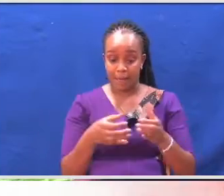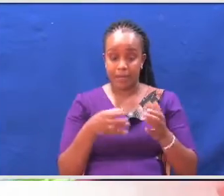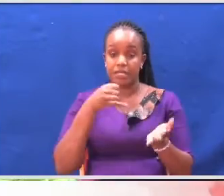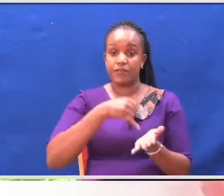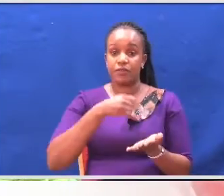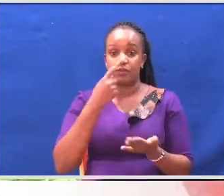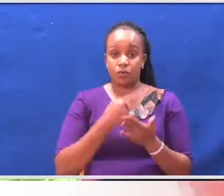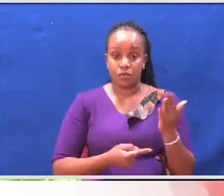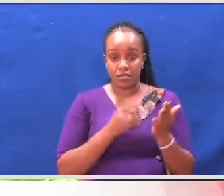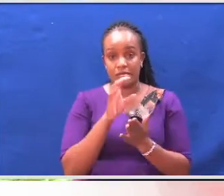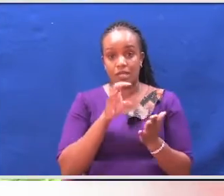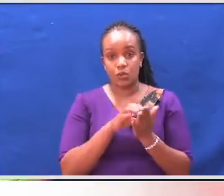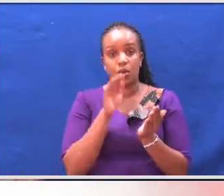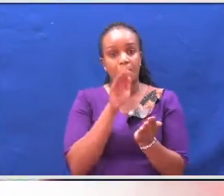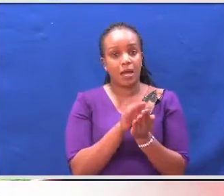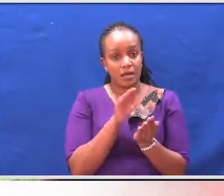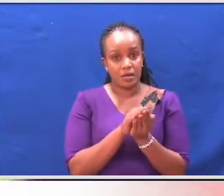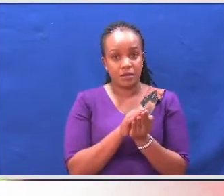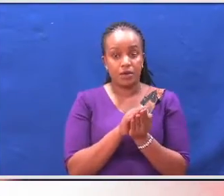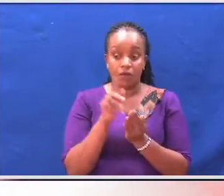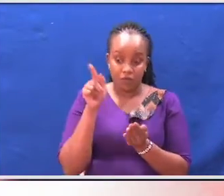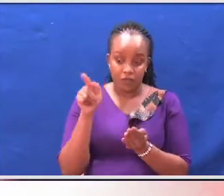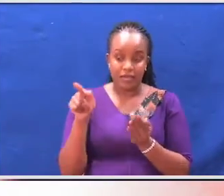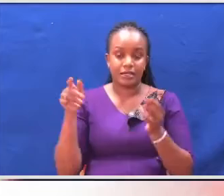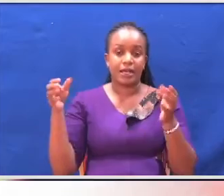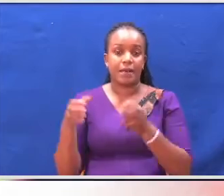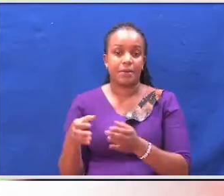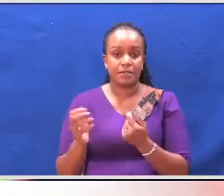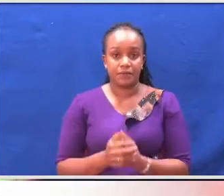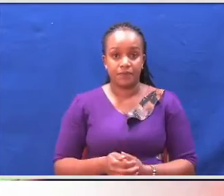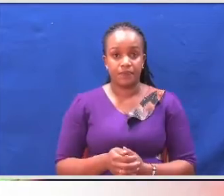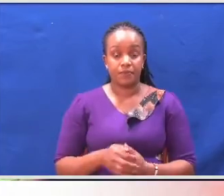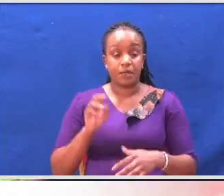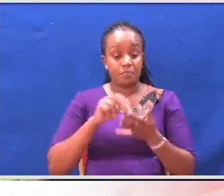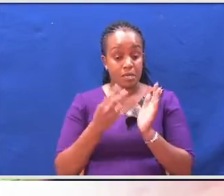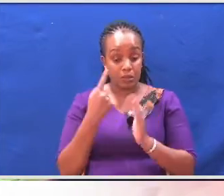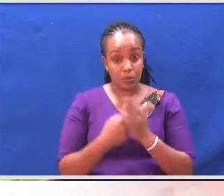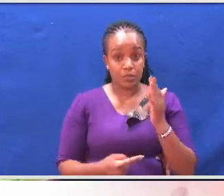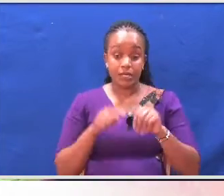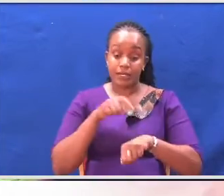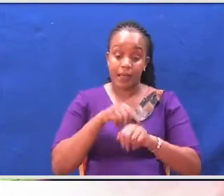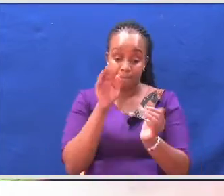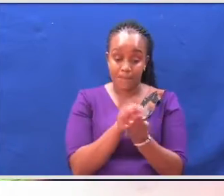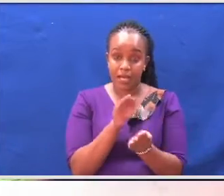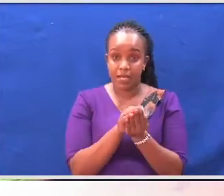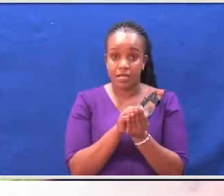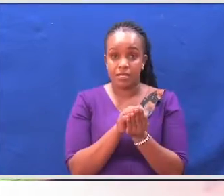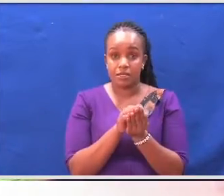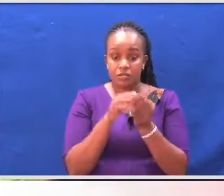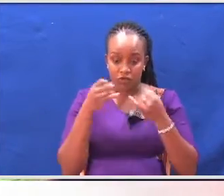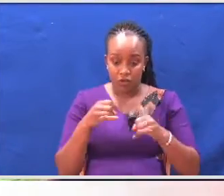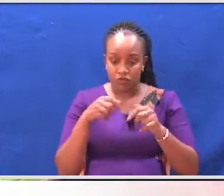involves the central bank of that particular company. So when the bank is doing this due